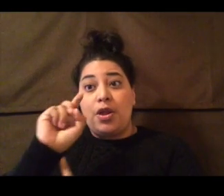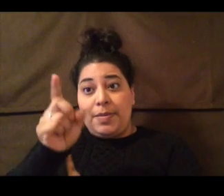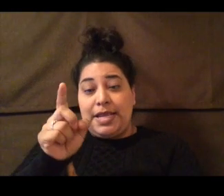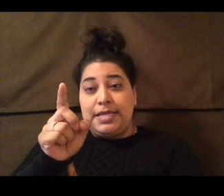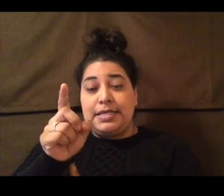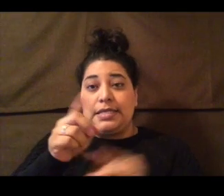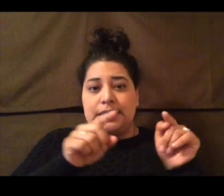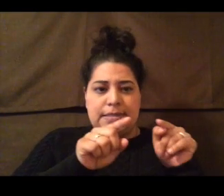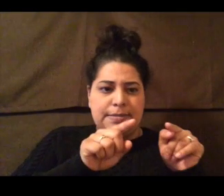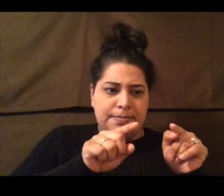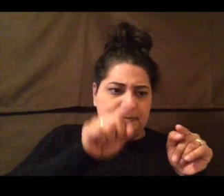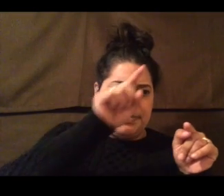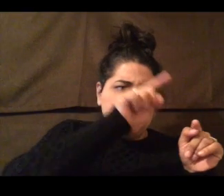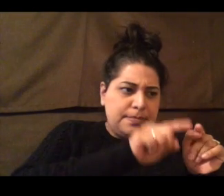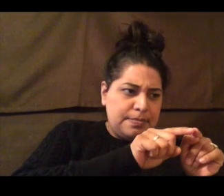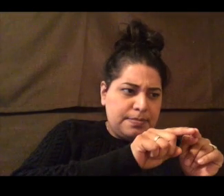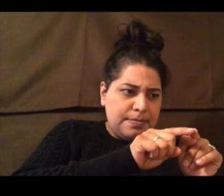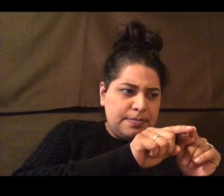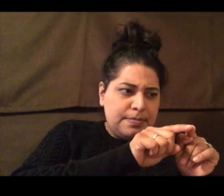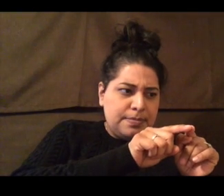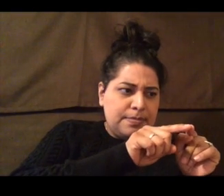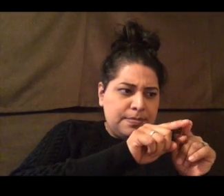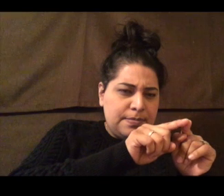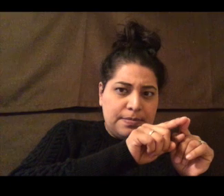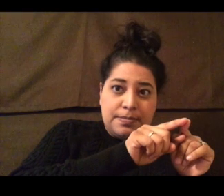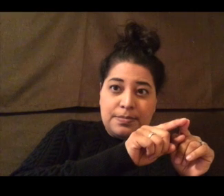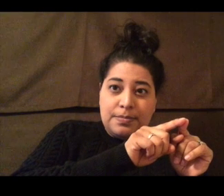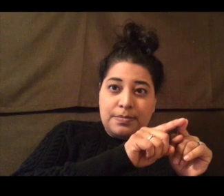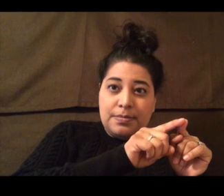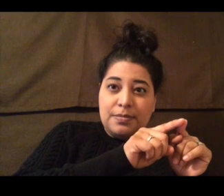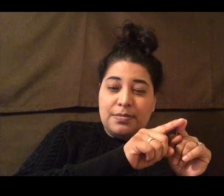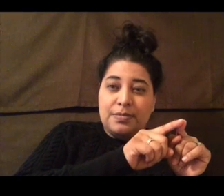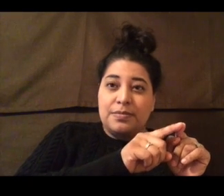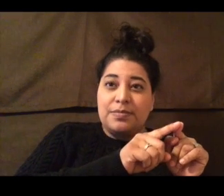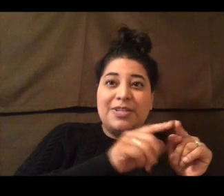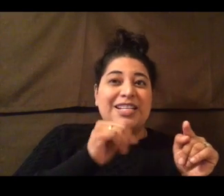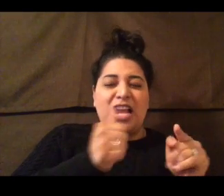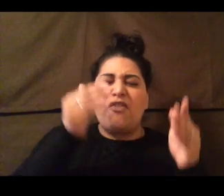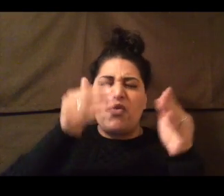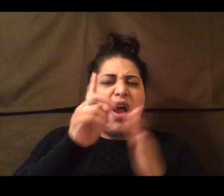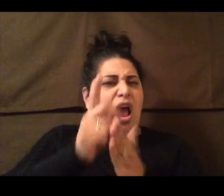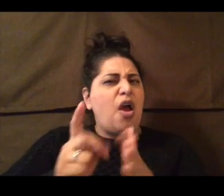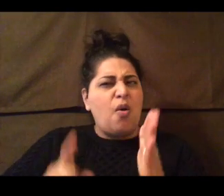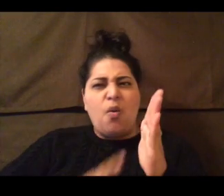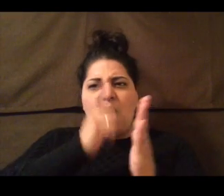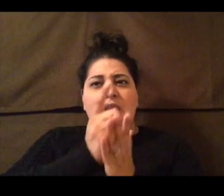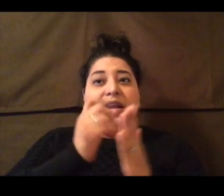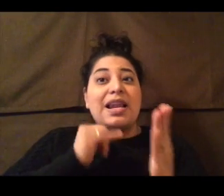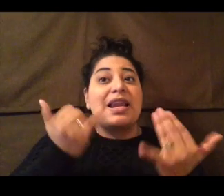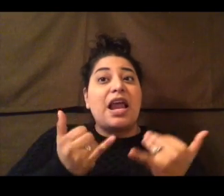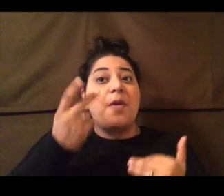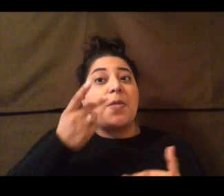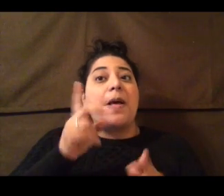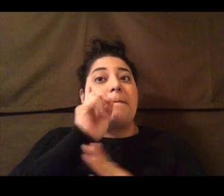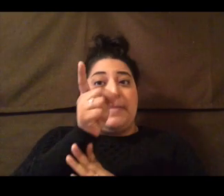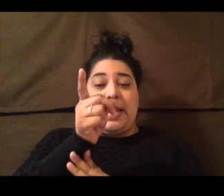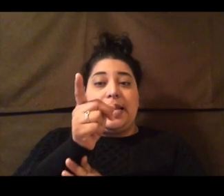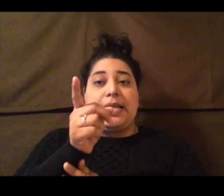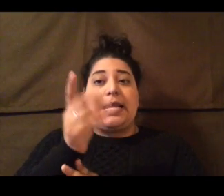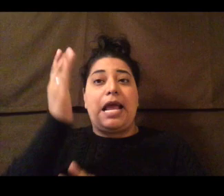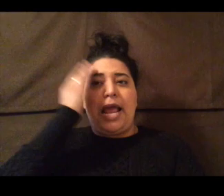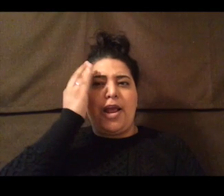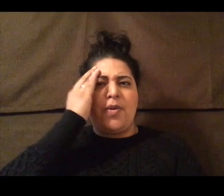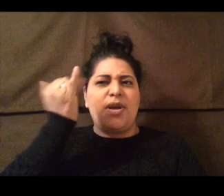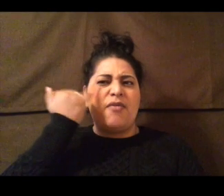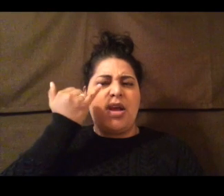So jump. Well, I'm not focused on my hour anymore. I'm just looking at the minutes. And I know if I do 30 minus